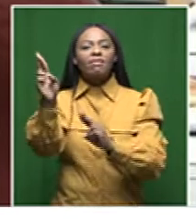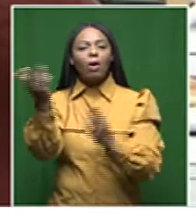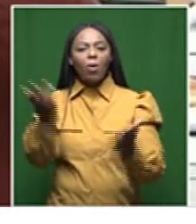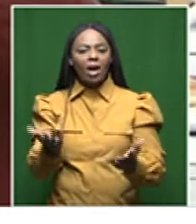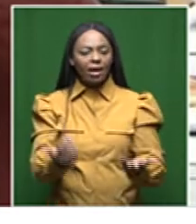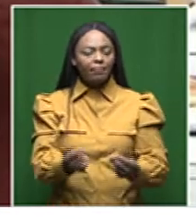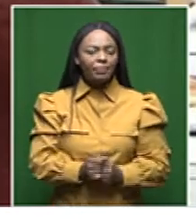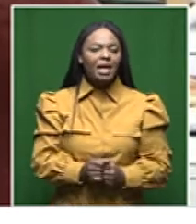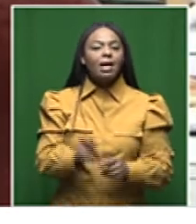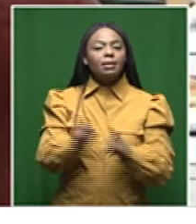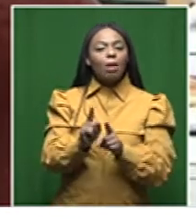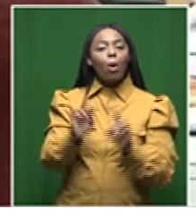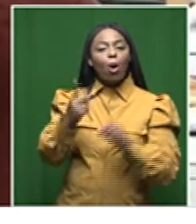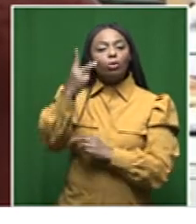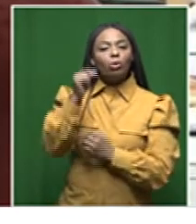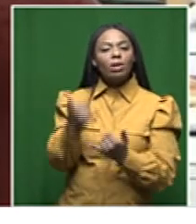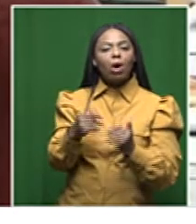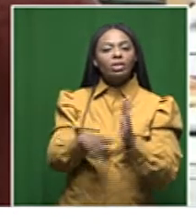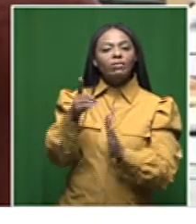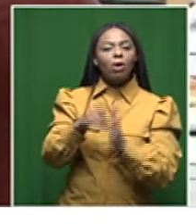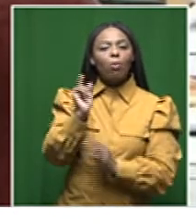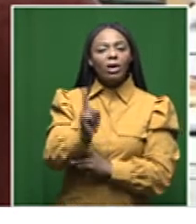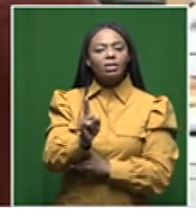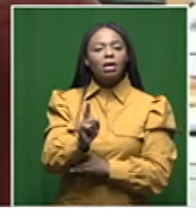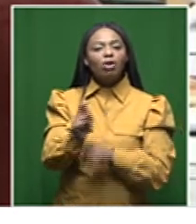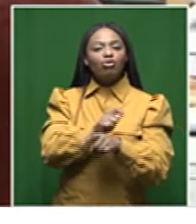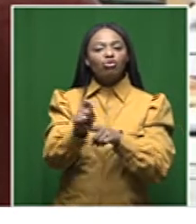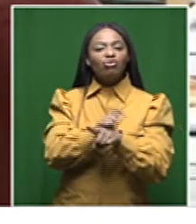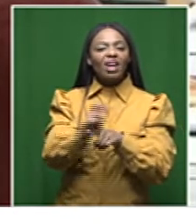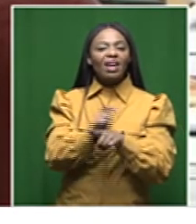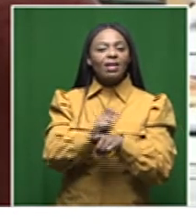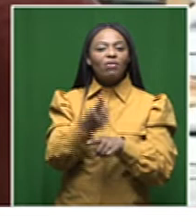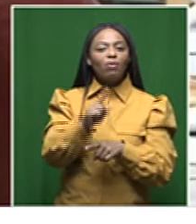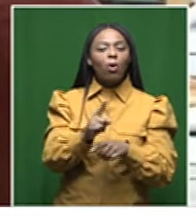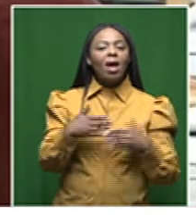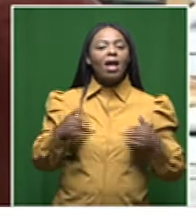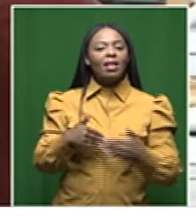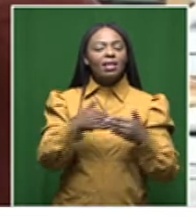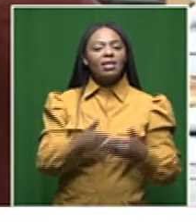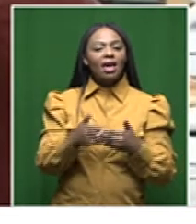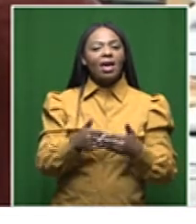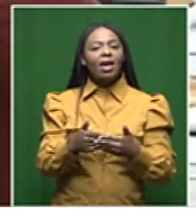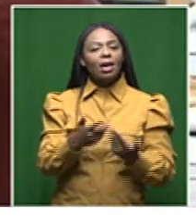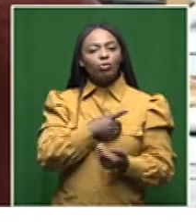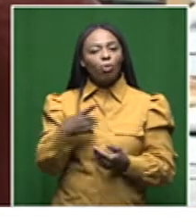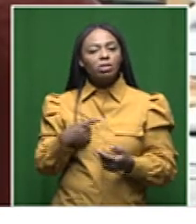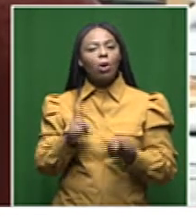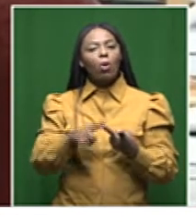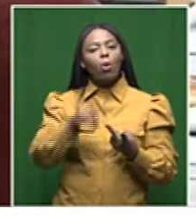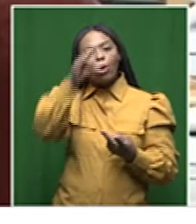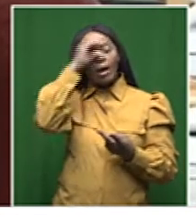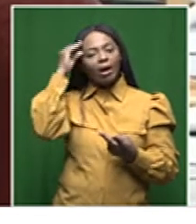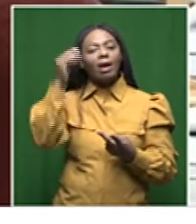we've already also developed a training package for healthcare providers so that they know